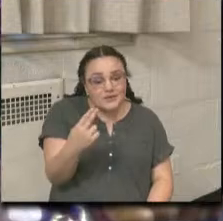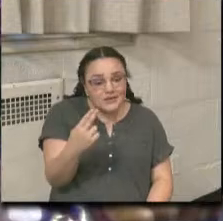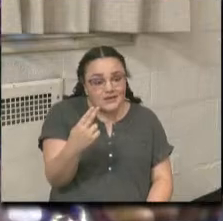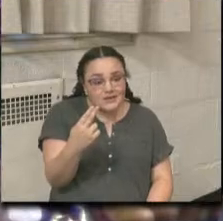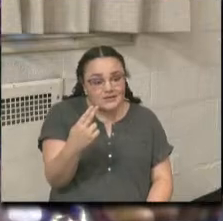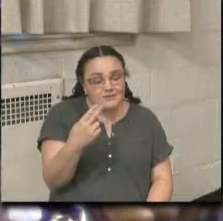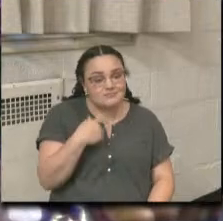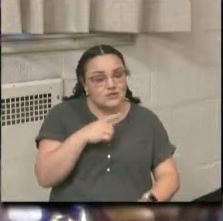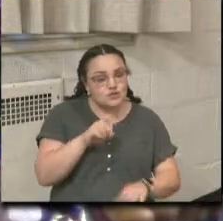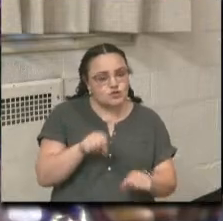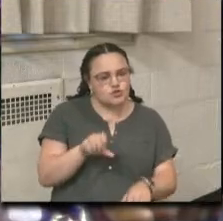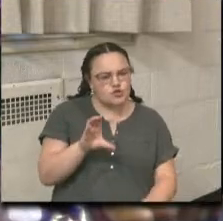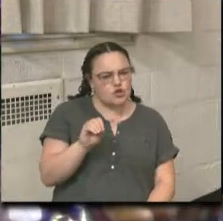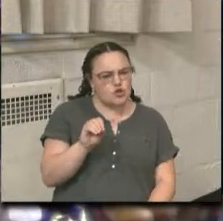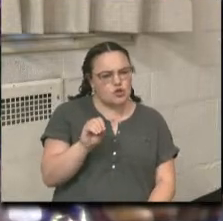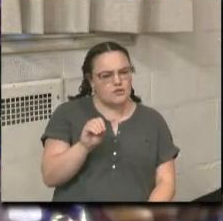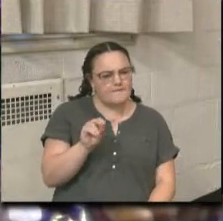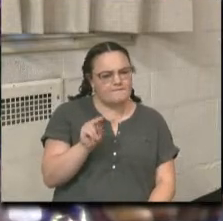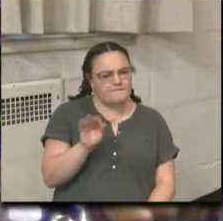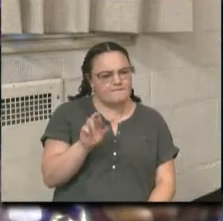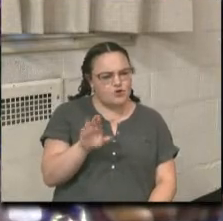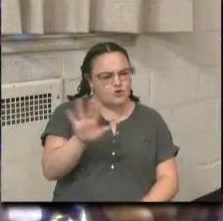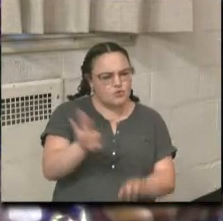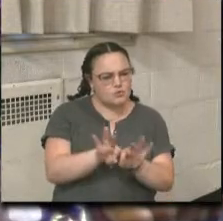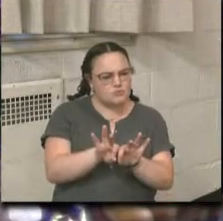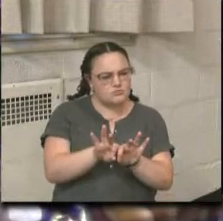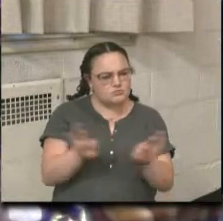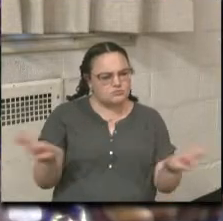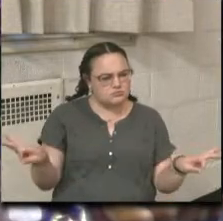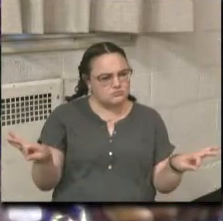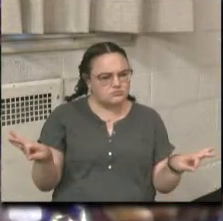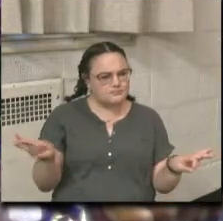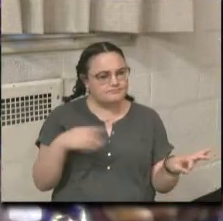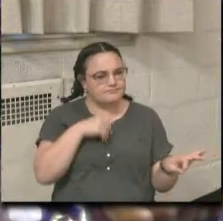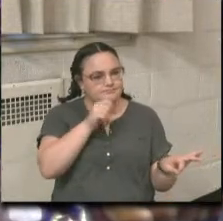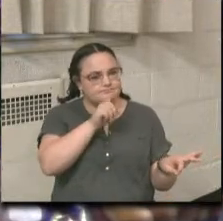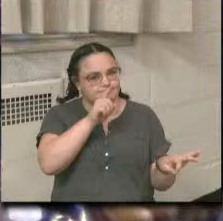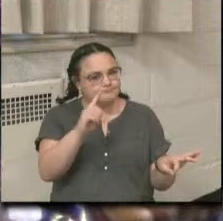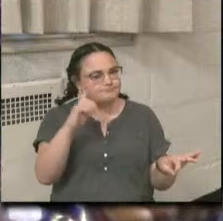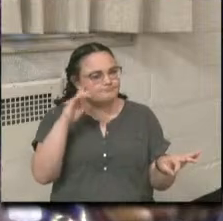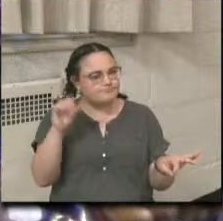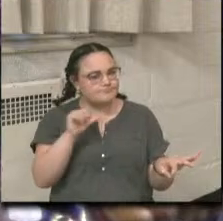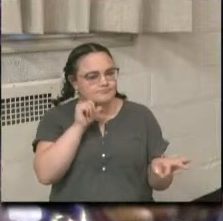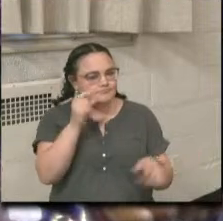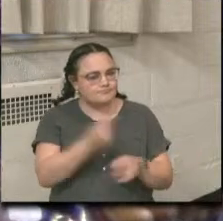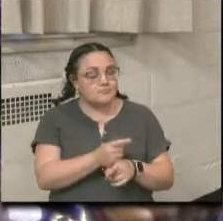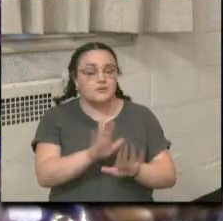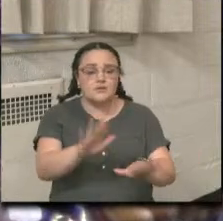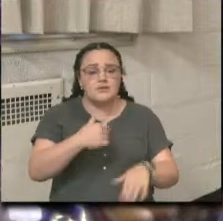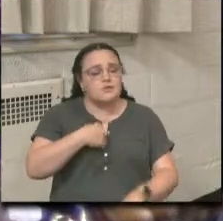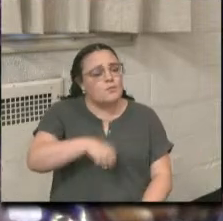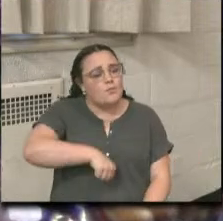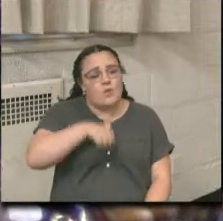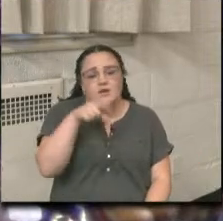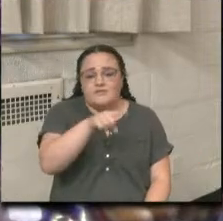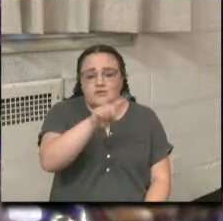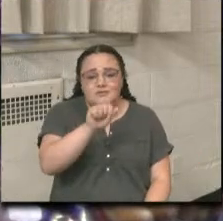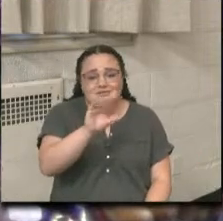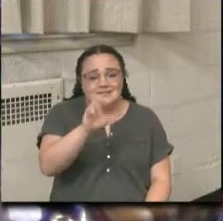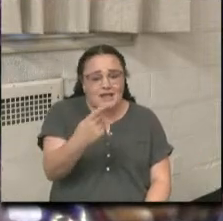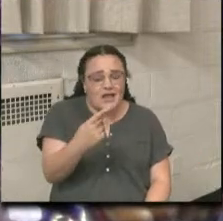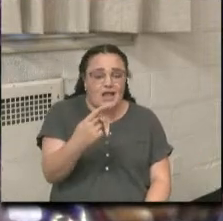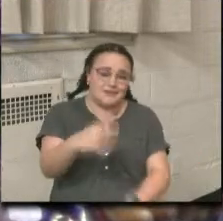degree with board members Adam Stafford and Principal Lisa Faulkner-Jones. I'm so proud of you, Zach. Go